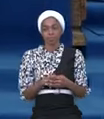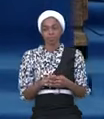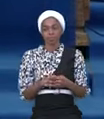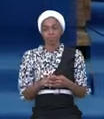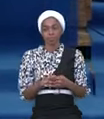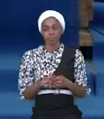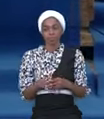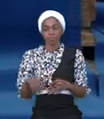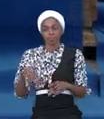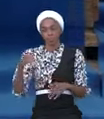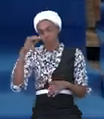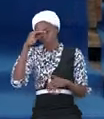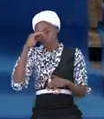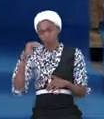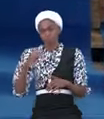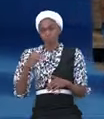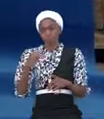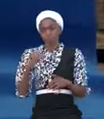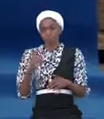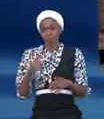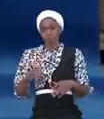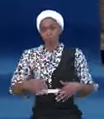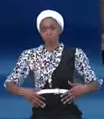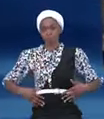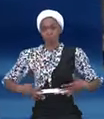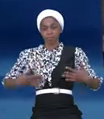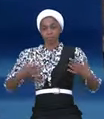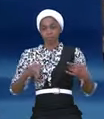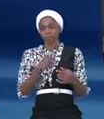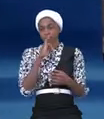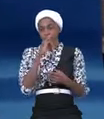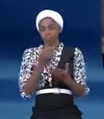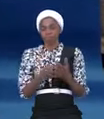Evil life seems miserable.